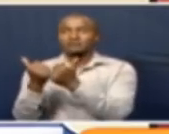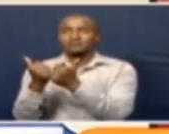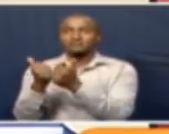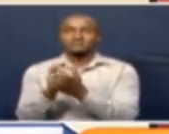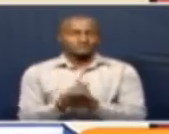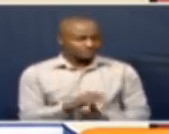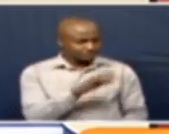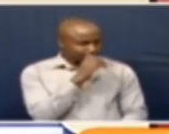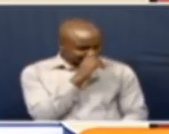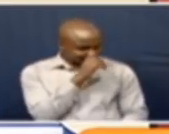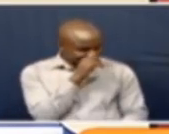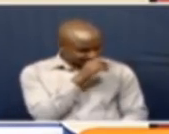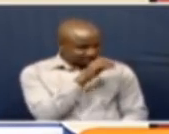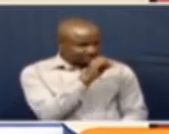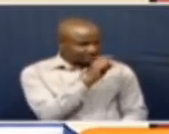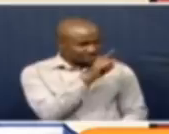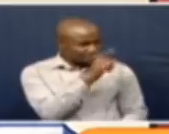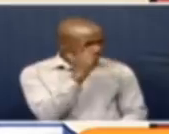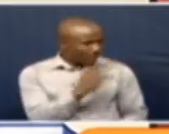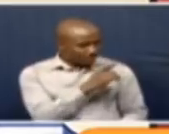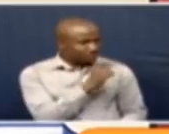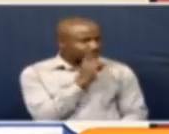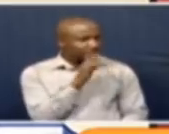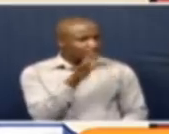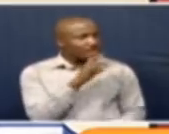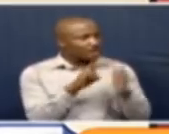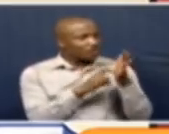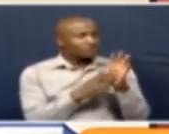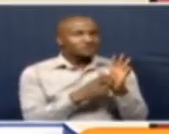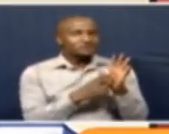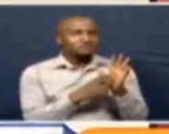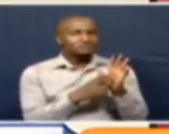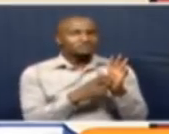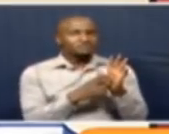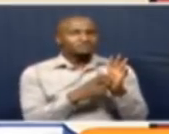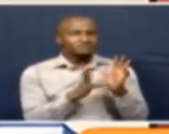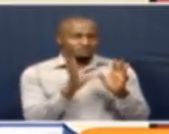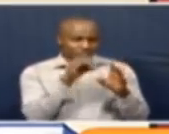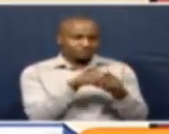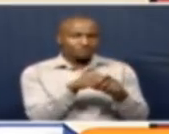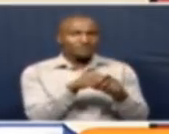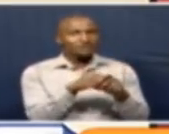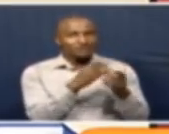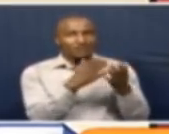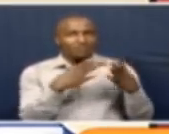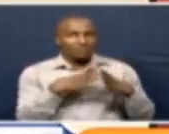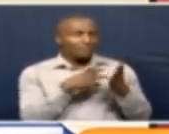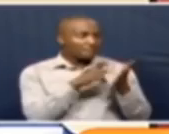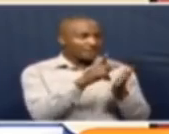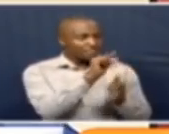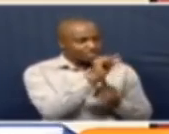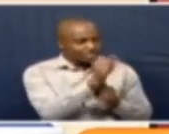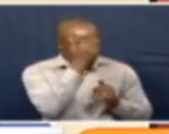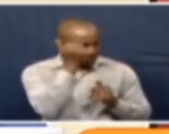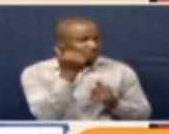so talking about contractual issues here, and also just tying this into the fact that people are getting paid less money because